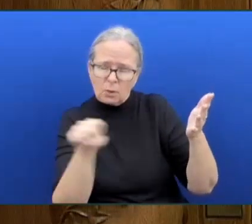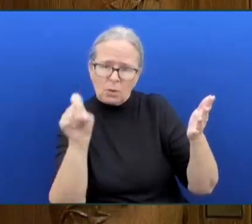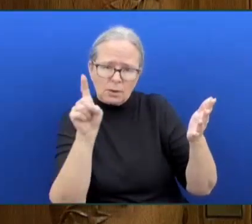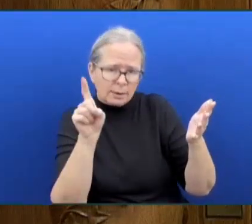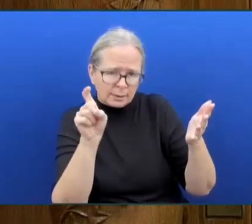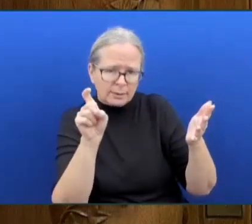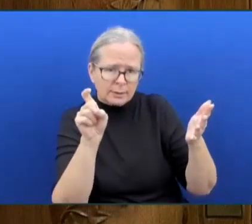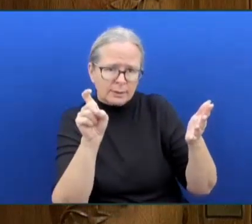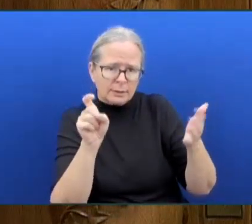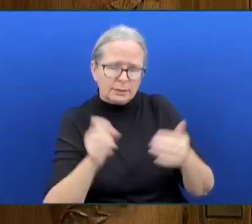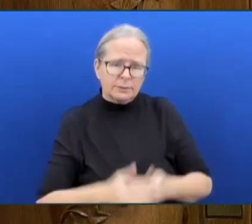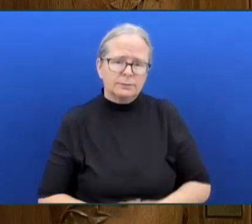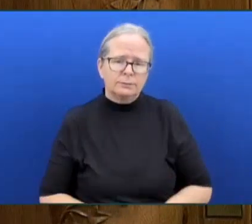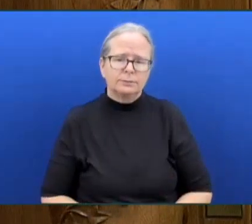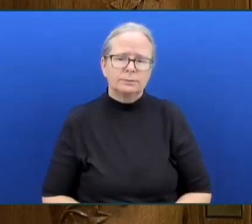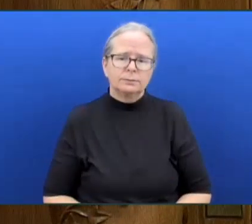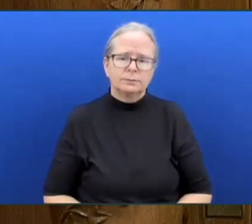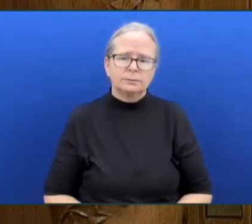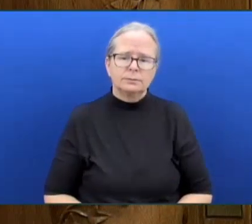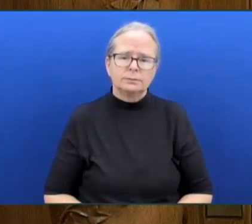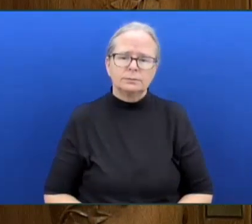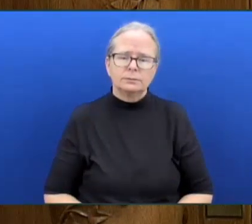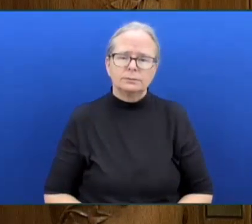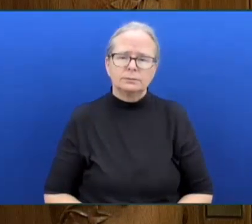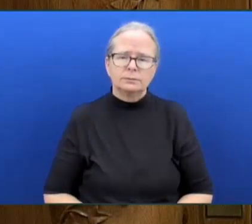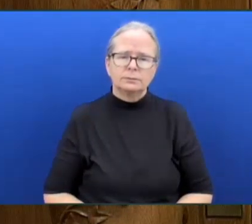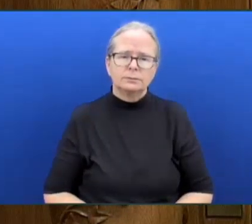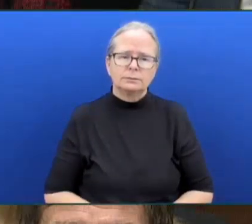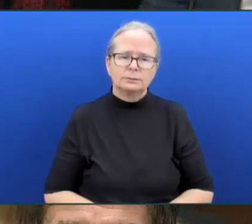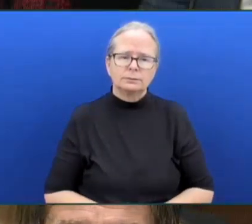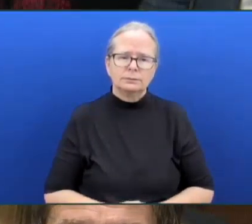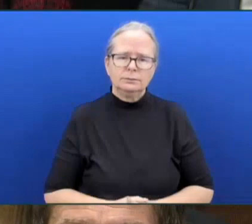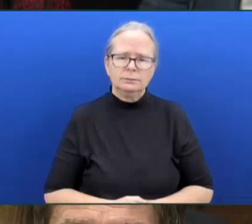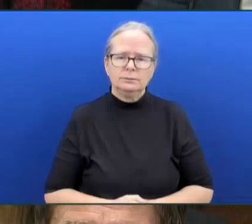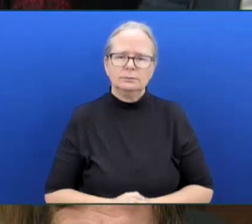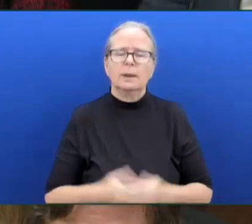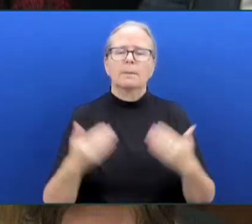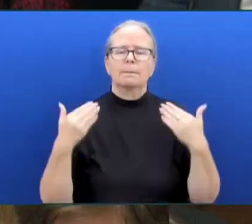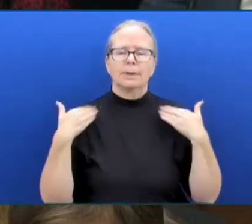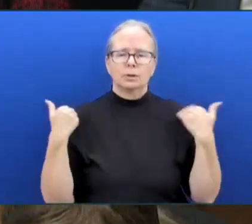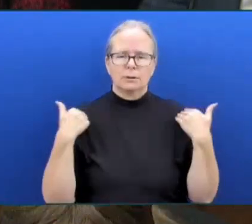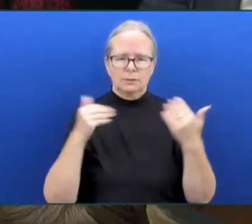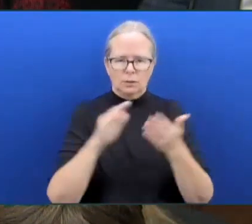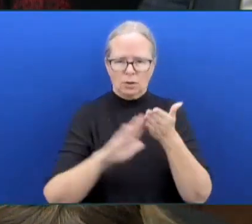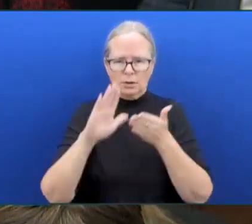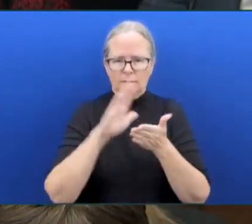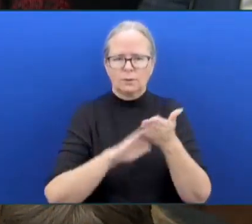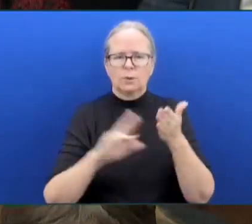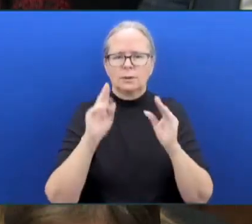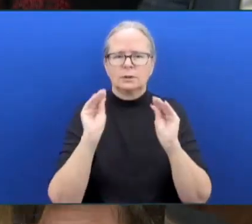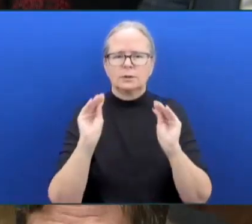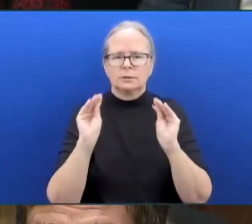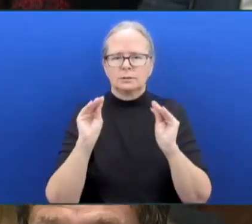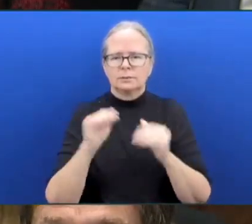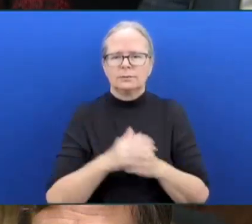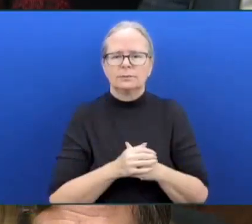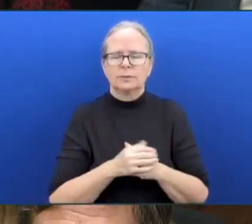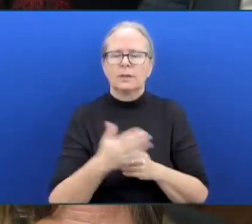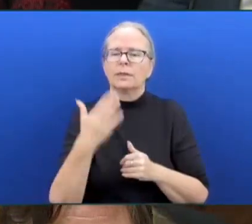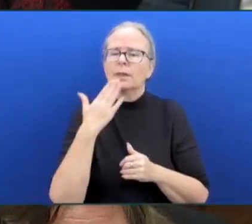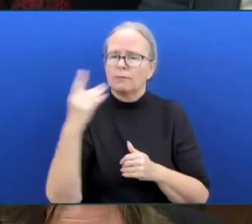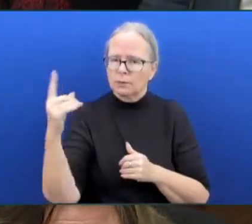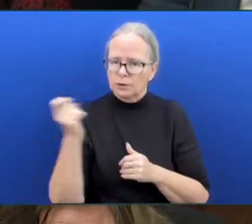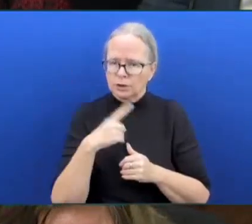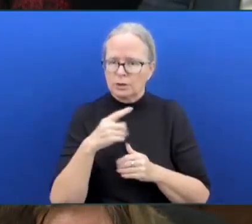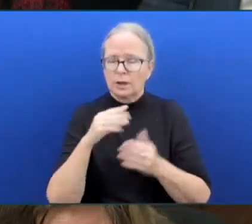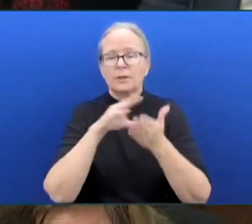Minister of Post-Secondary Education. Thank you very much, Mr. Speaker, and I want to thank the member across the way for the question and the students who are in the gallery who put